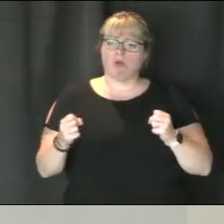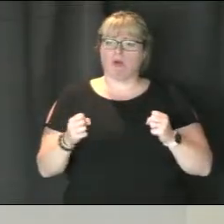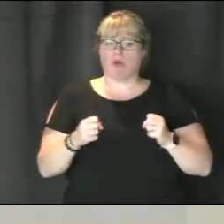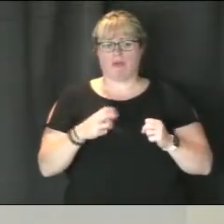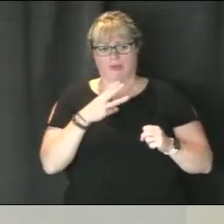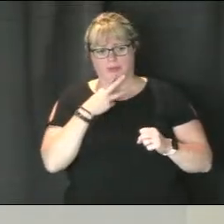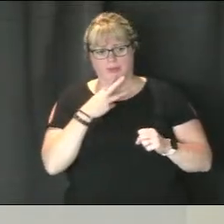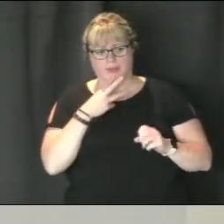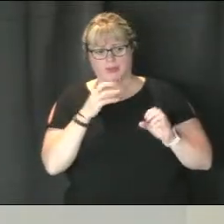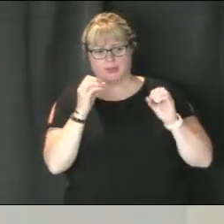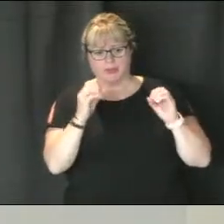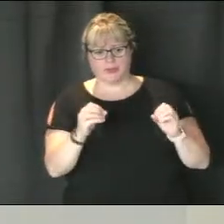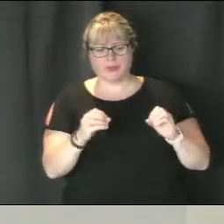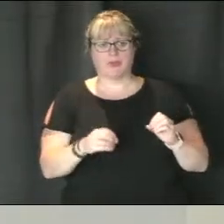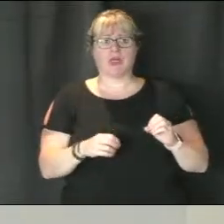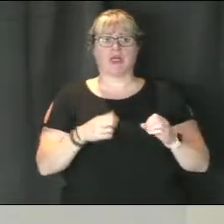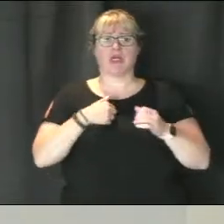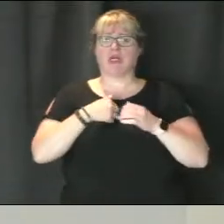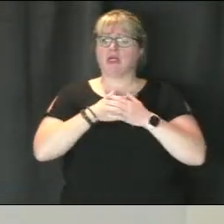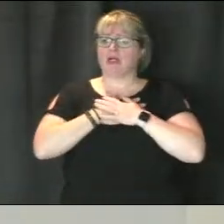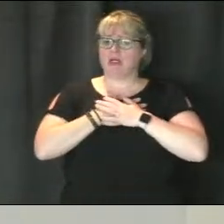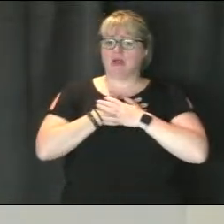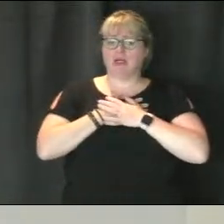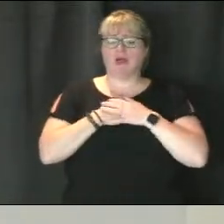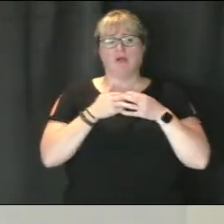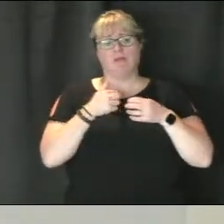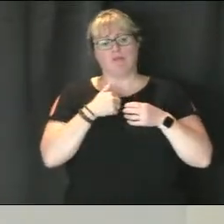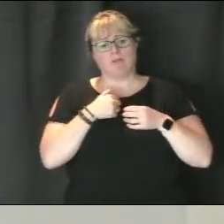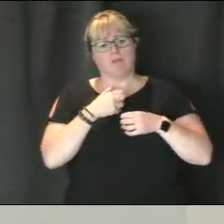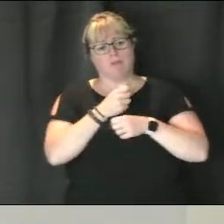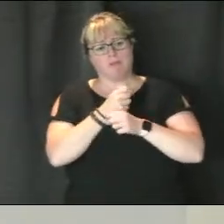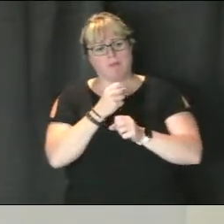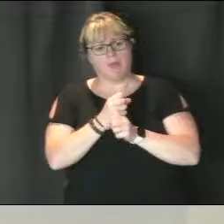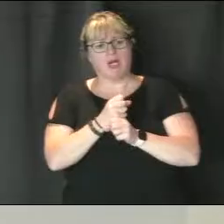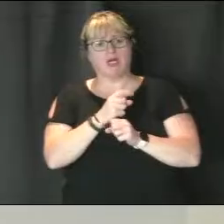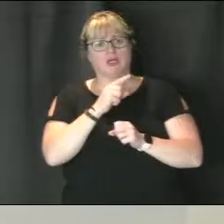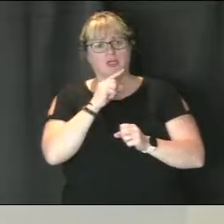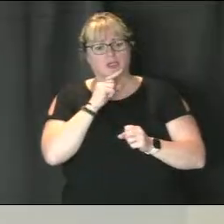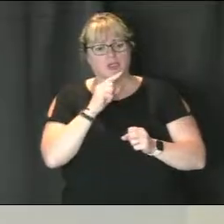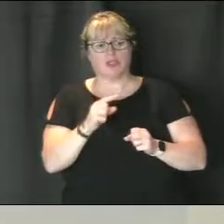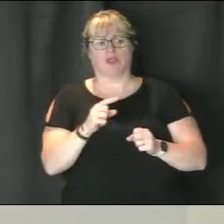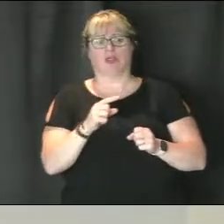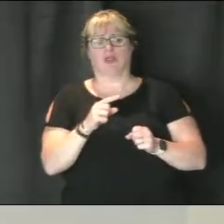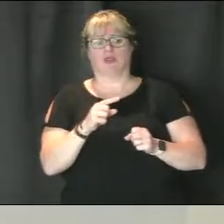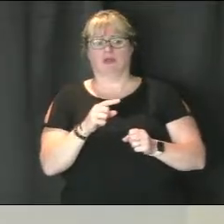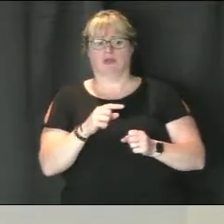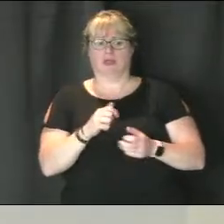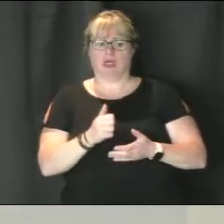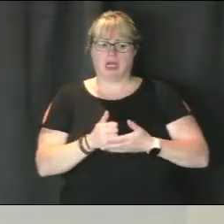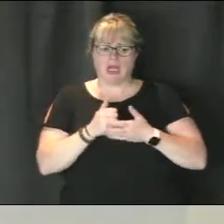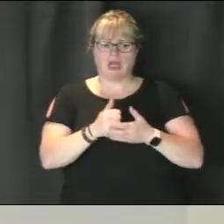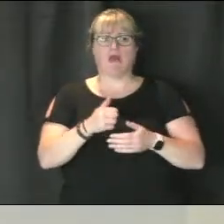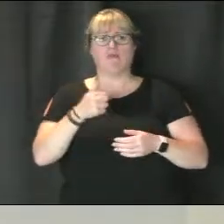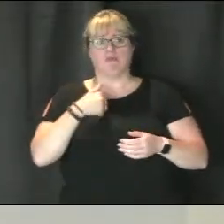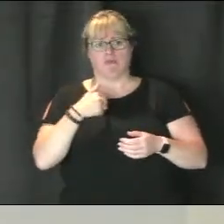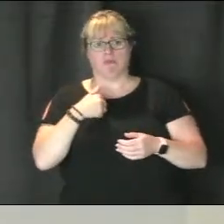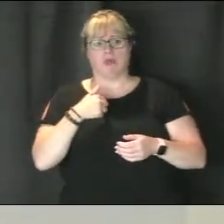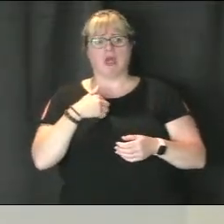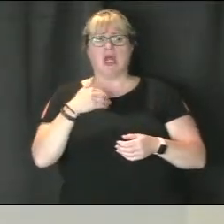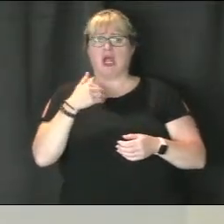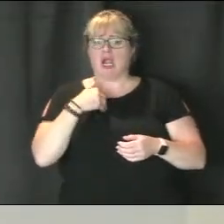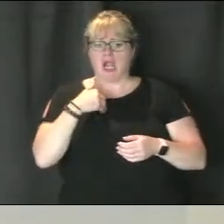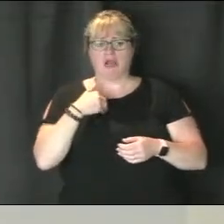course, I'm good at making sure that the message gets out. So I had videotape of the poor man in his